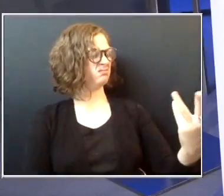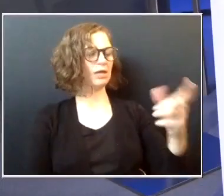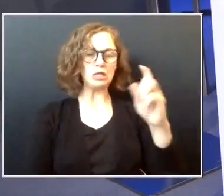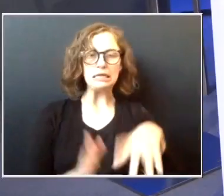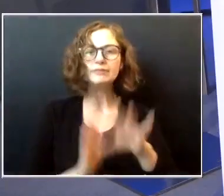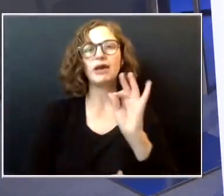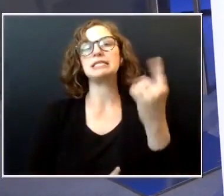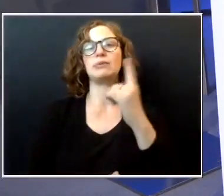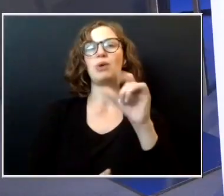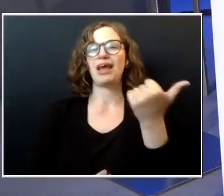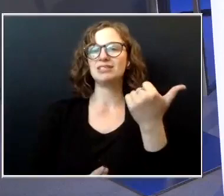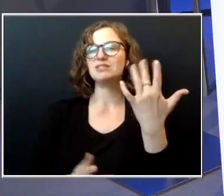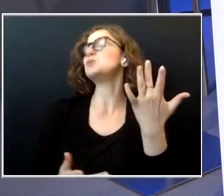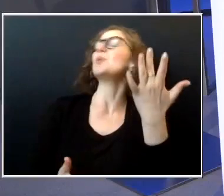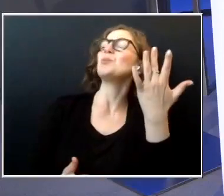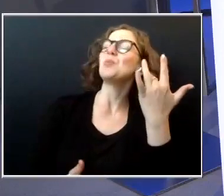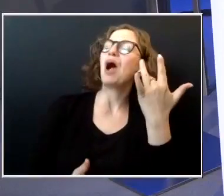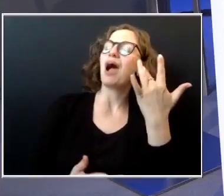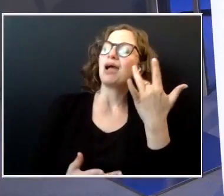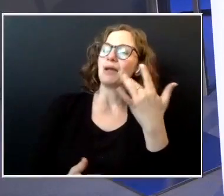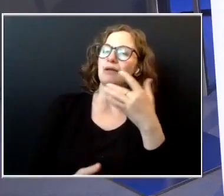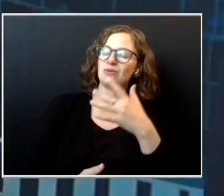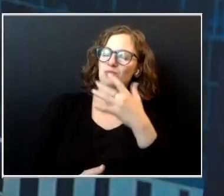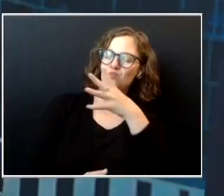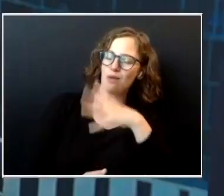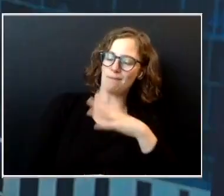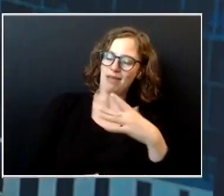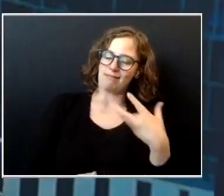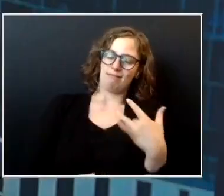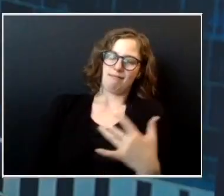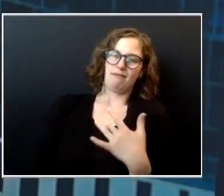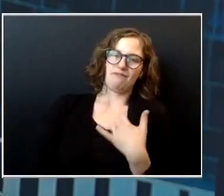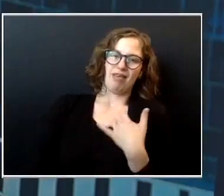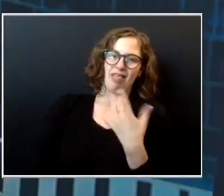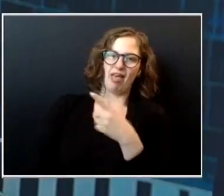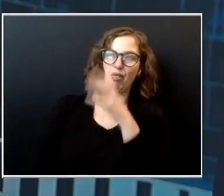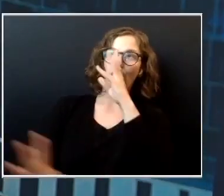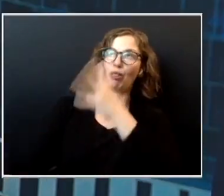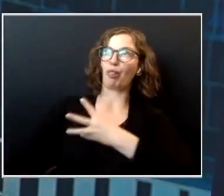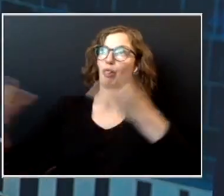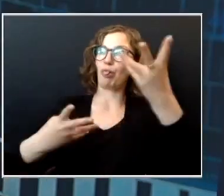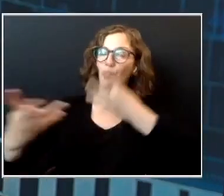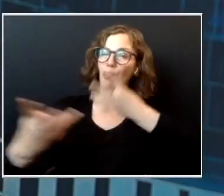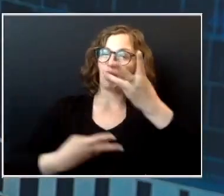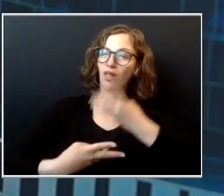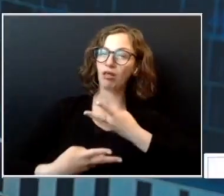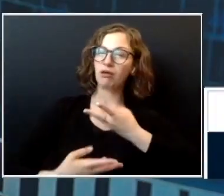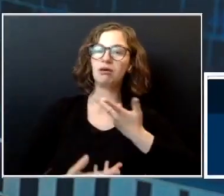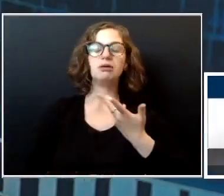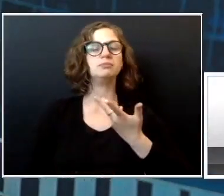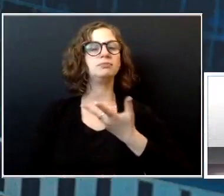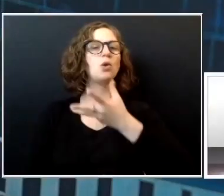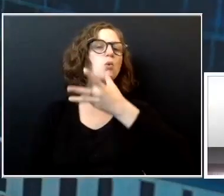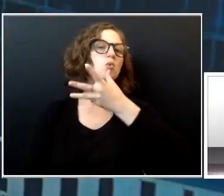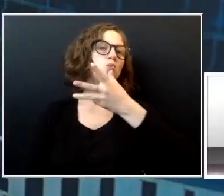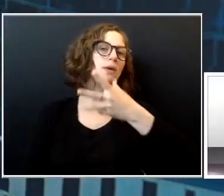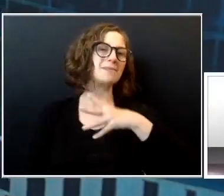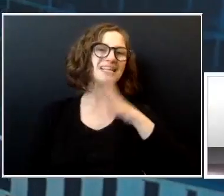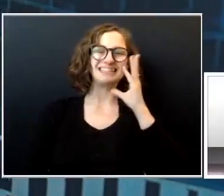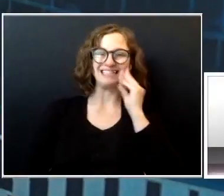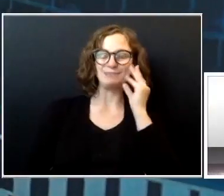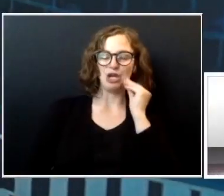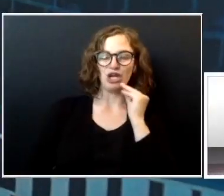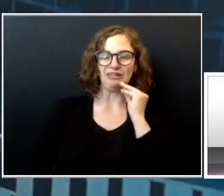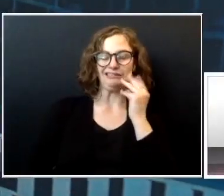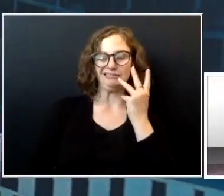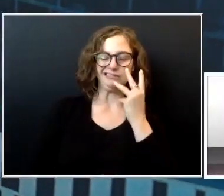they feel like they aren't? I think, you know, women experience different symptoms than men. And as you mentioned, I found this